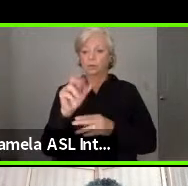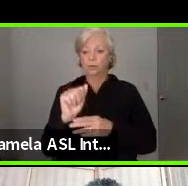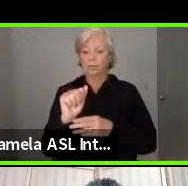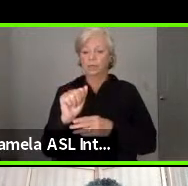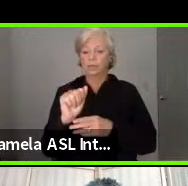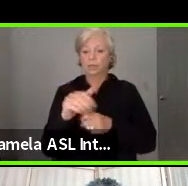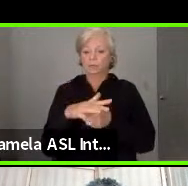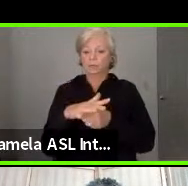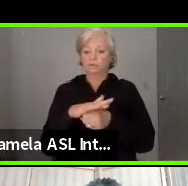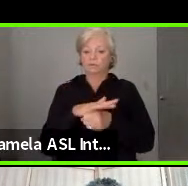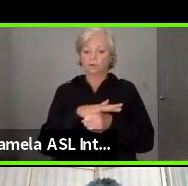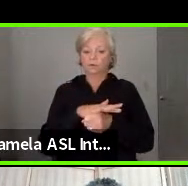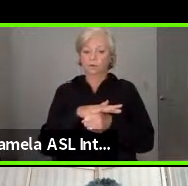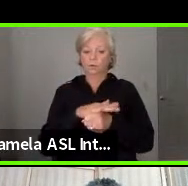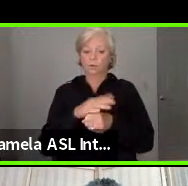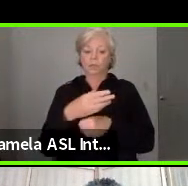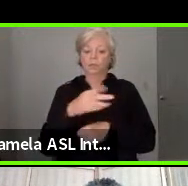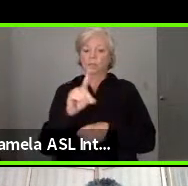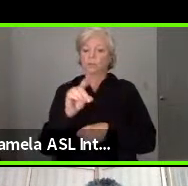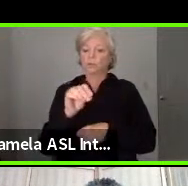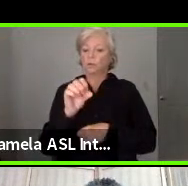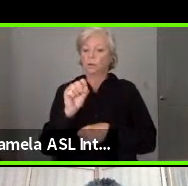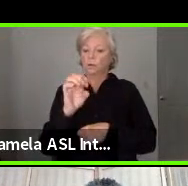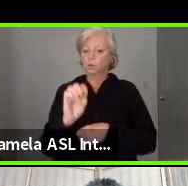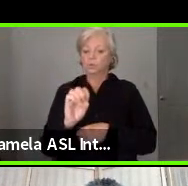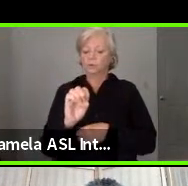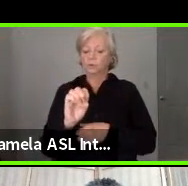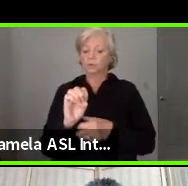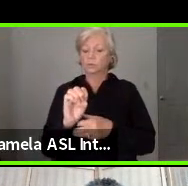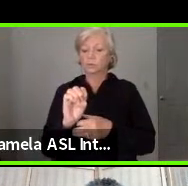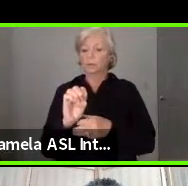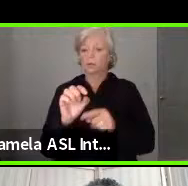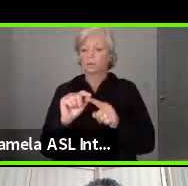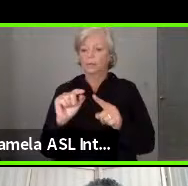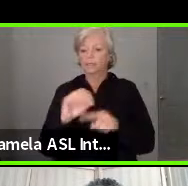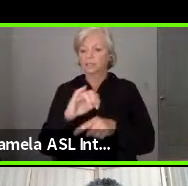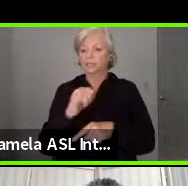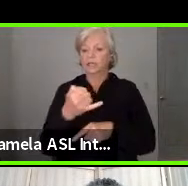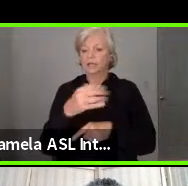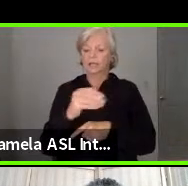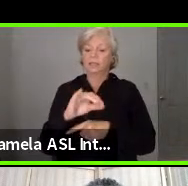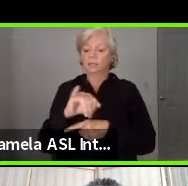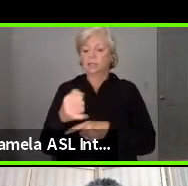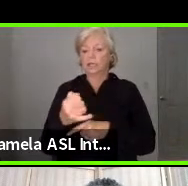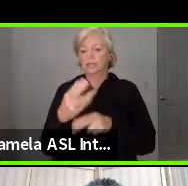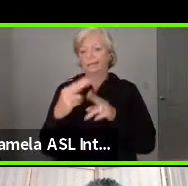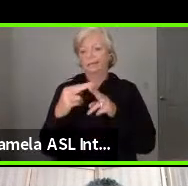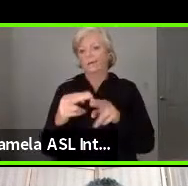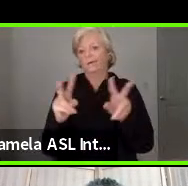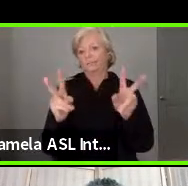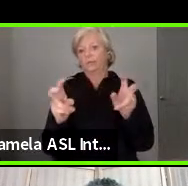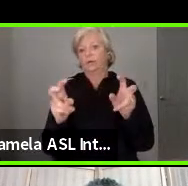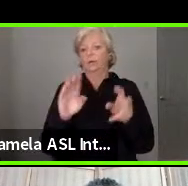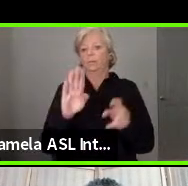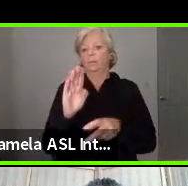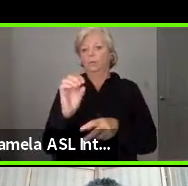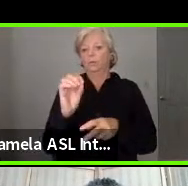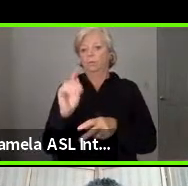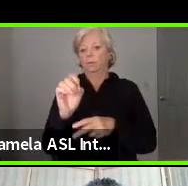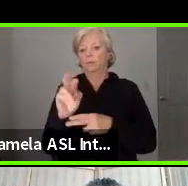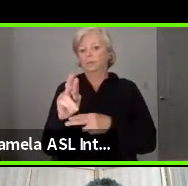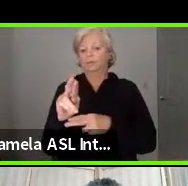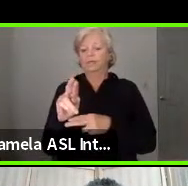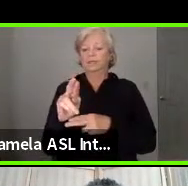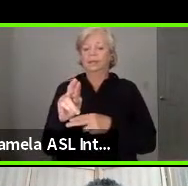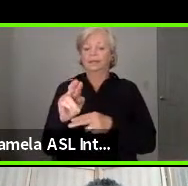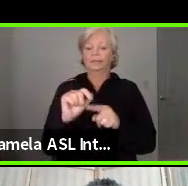got J&J, because the second dose after J&J is still considered a booster, you get the half dose of Moderna. That's